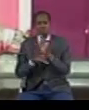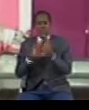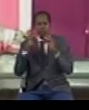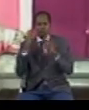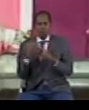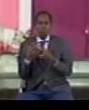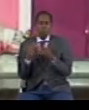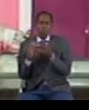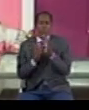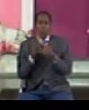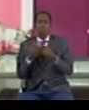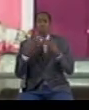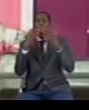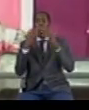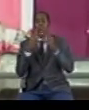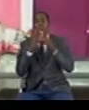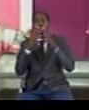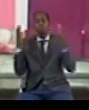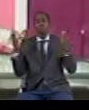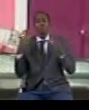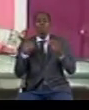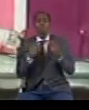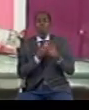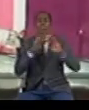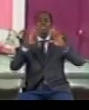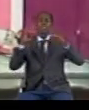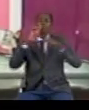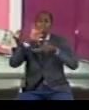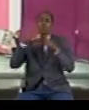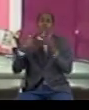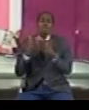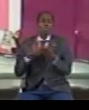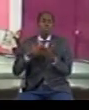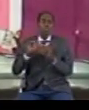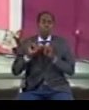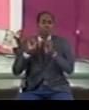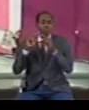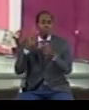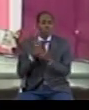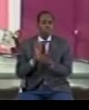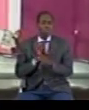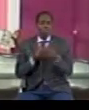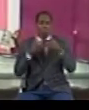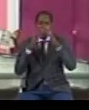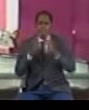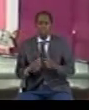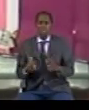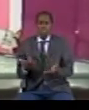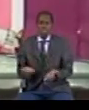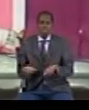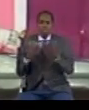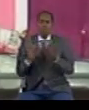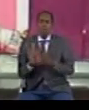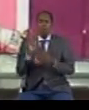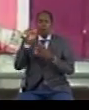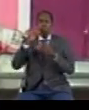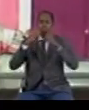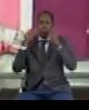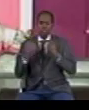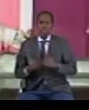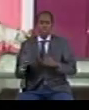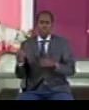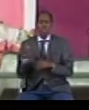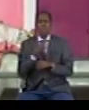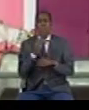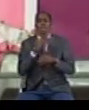Christ. We thank you very much. Lord, we give you all the glory. Continue to keep our leader. Continue to uphold him. Continue to strengthen him and do all